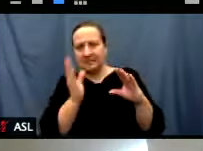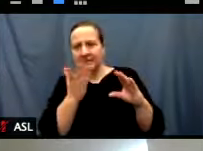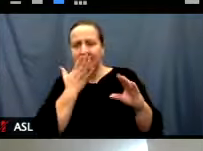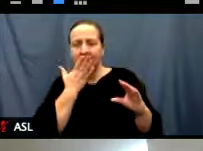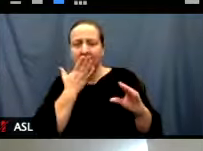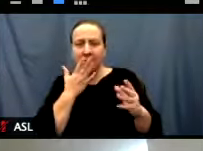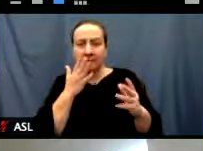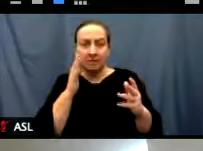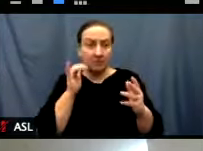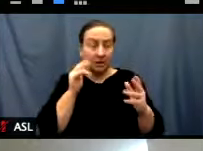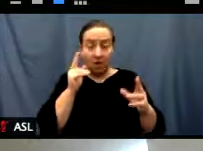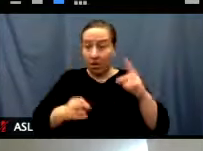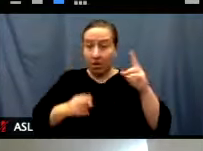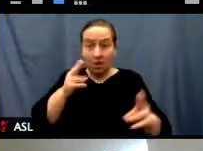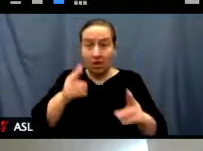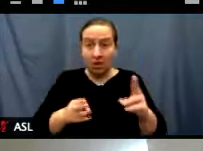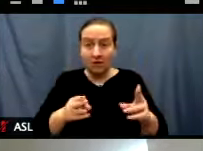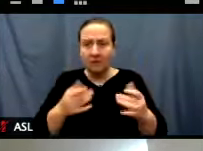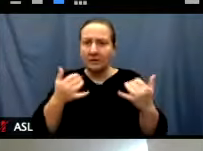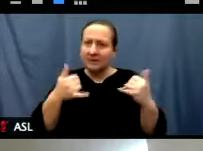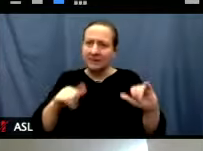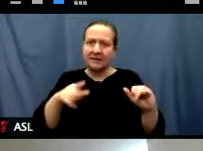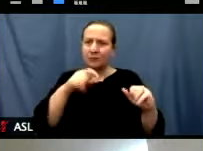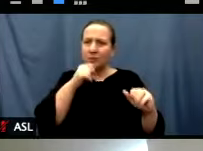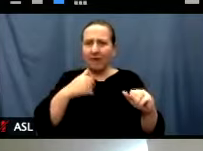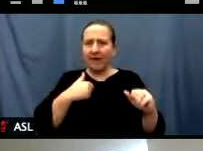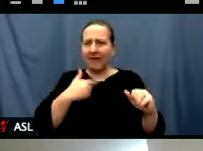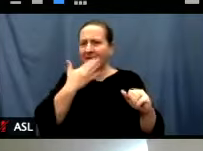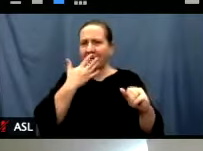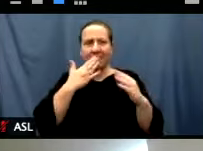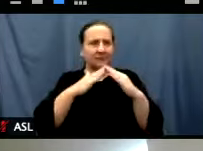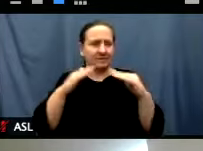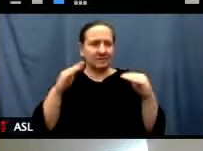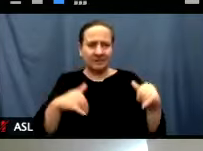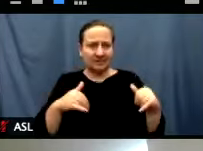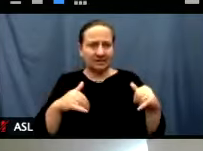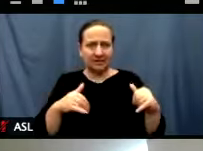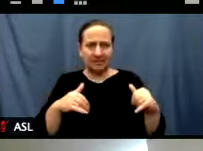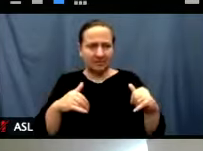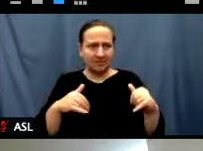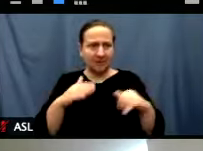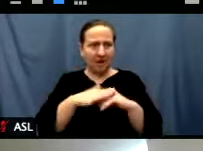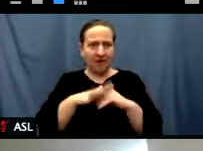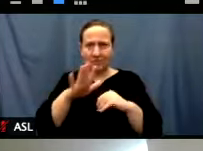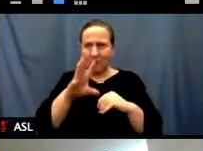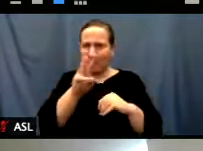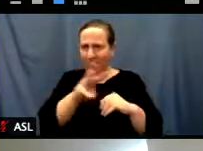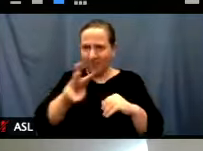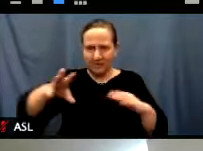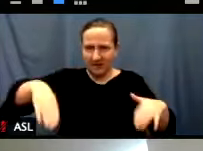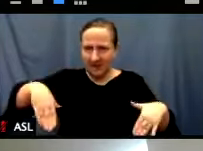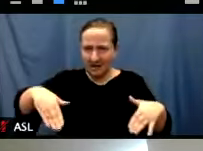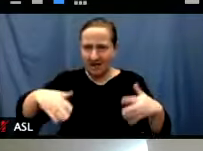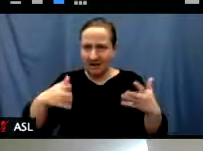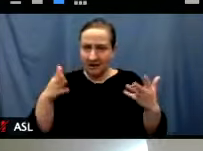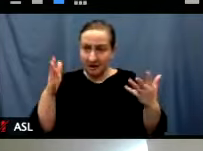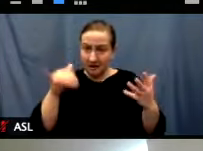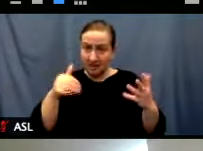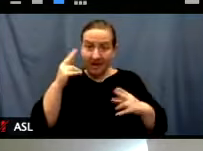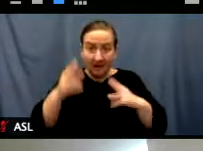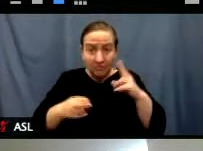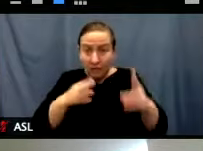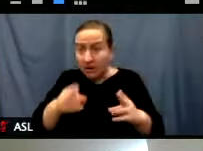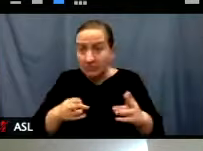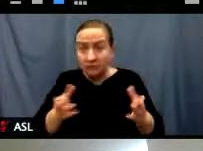rushed through? You still don't even have that color system addressed on your website yet. Was this rushed